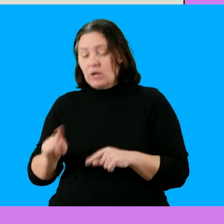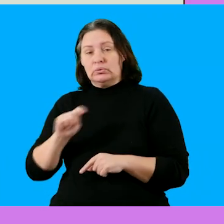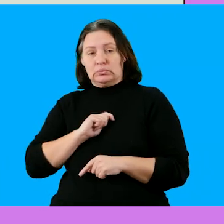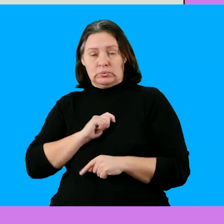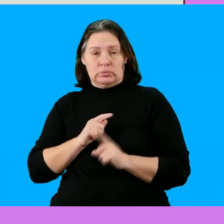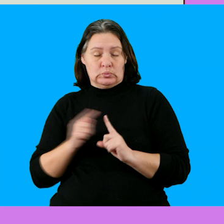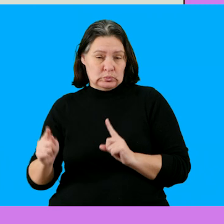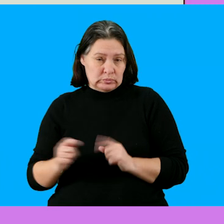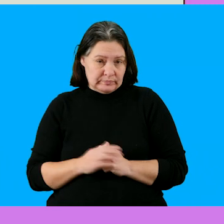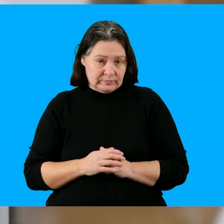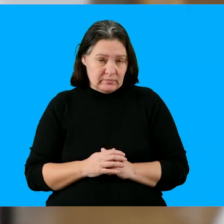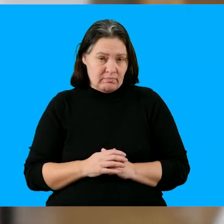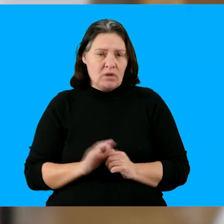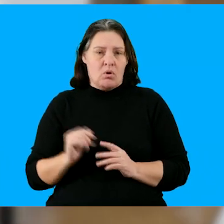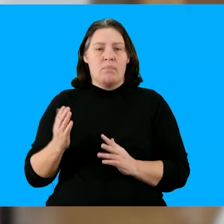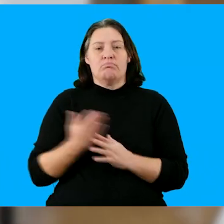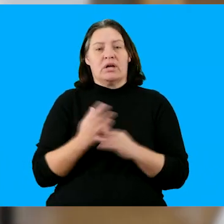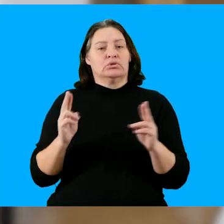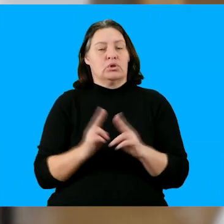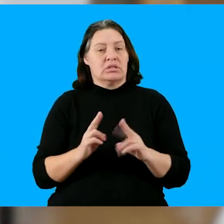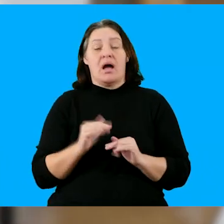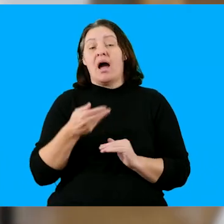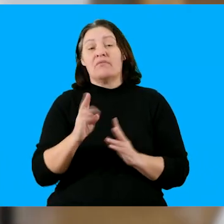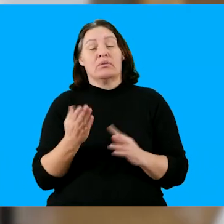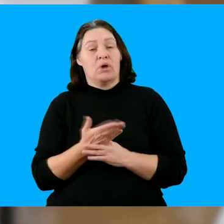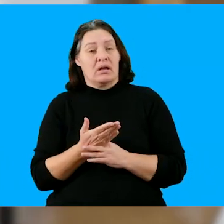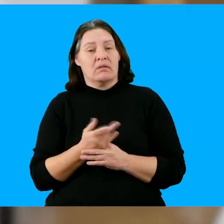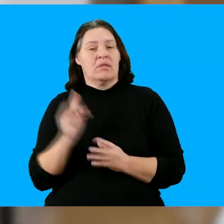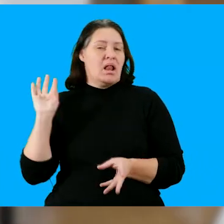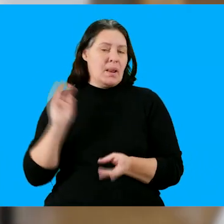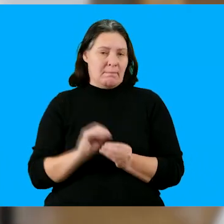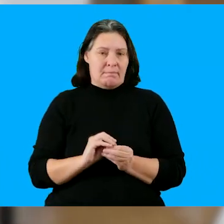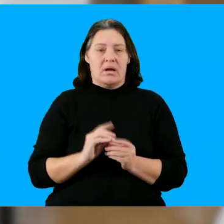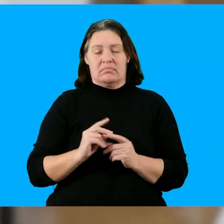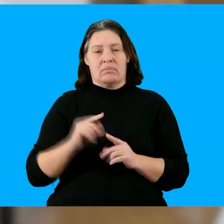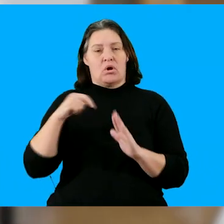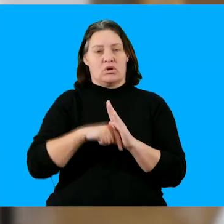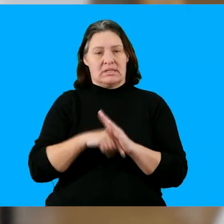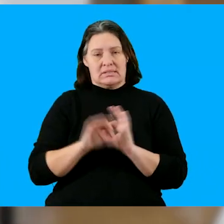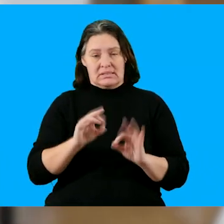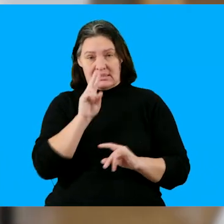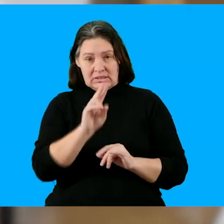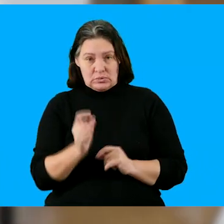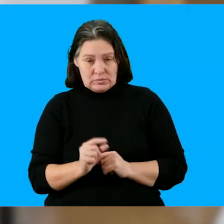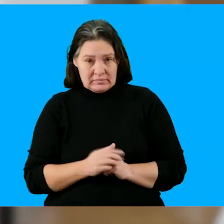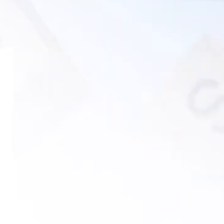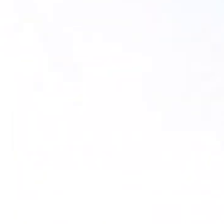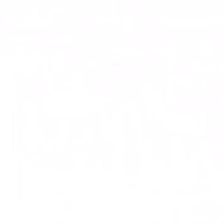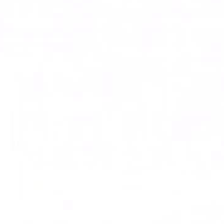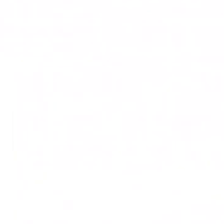the actual length. Guys, let us quickly take a short break. After the break, we'll put all of this into context. See you now.